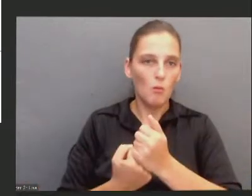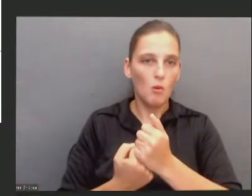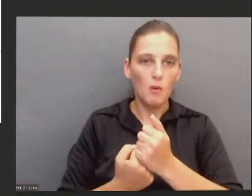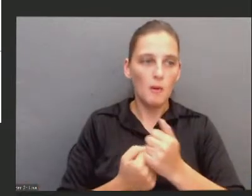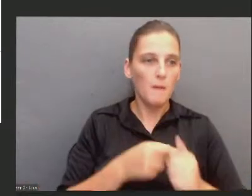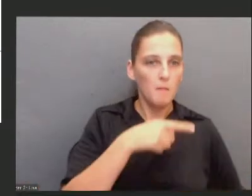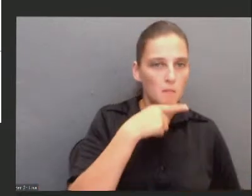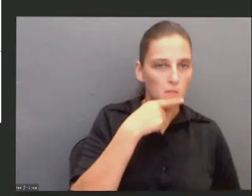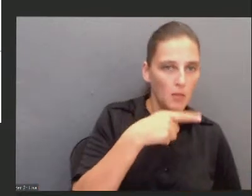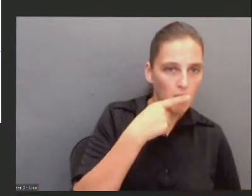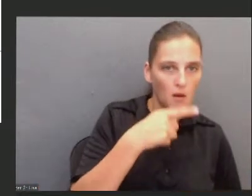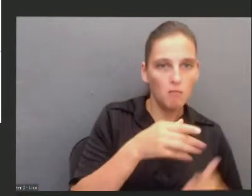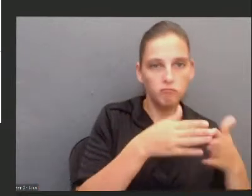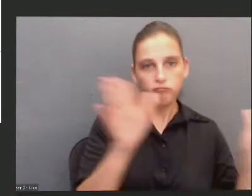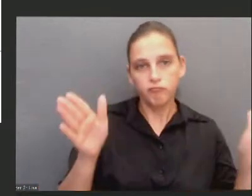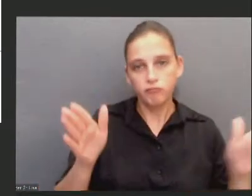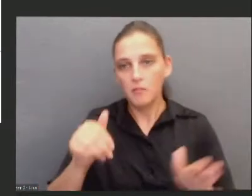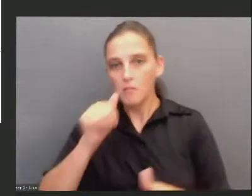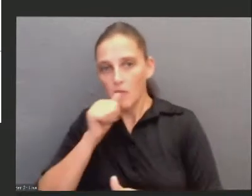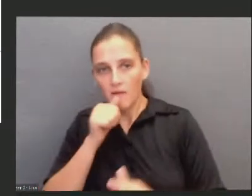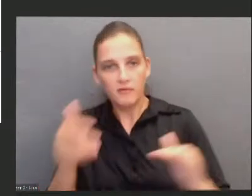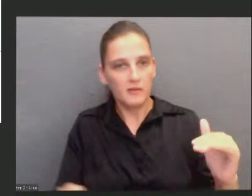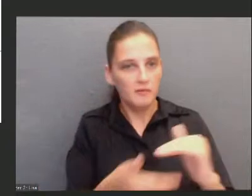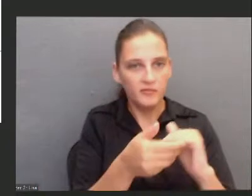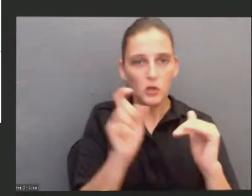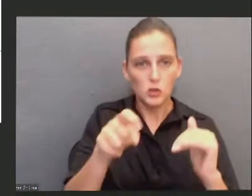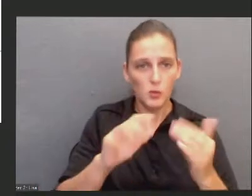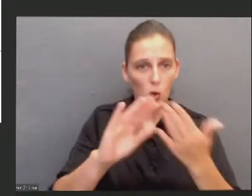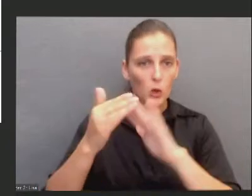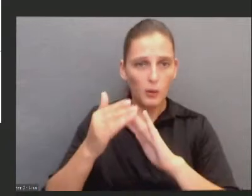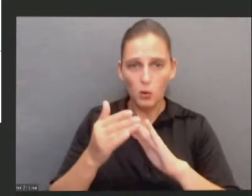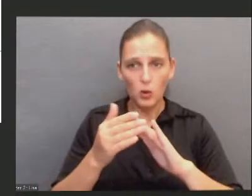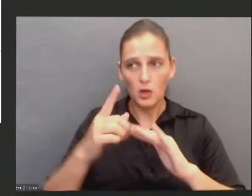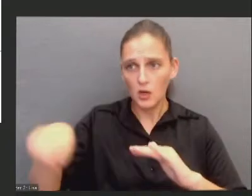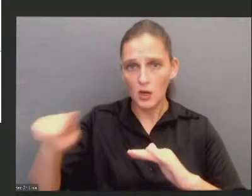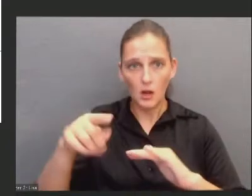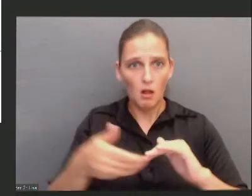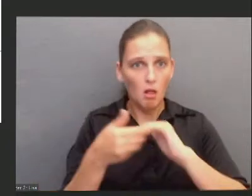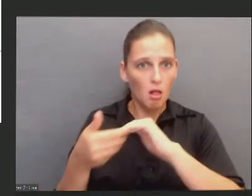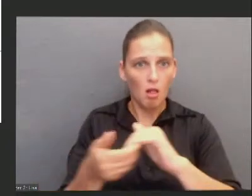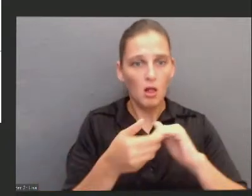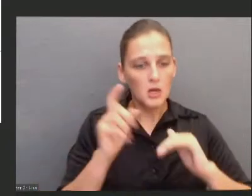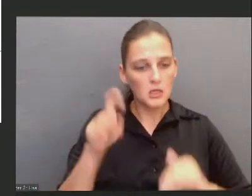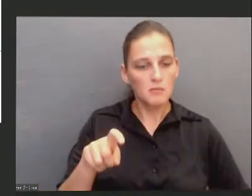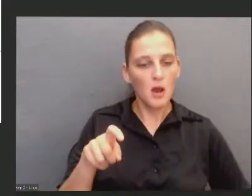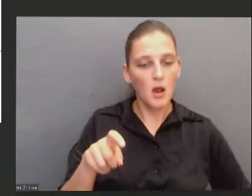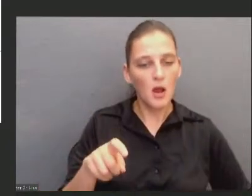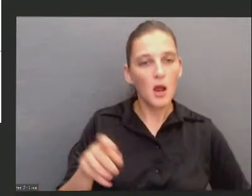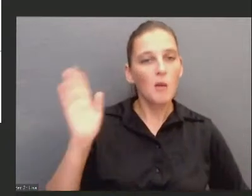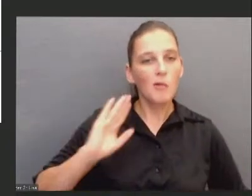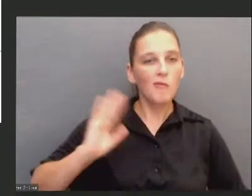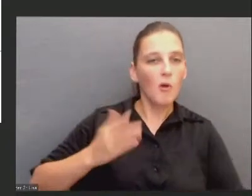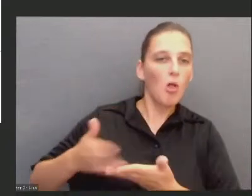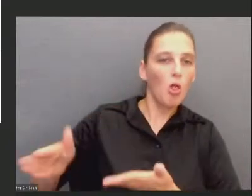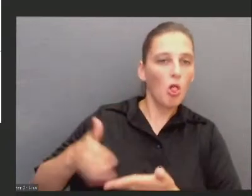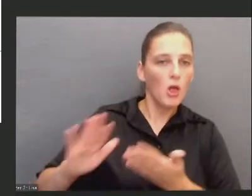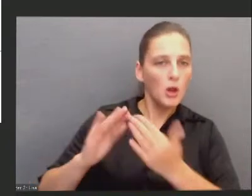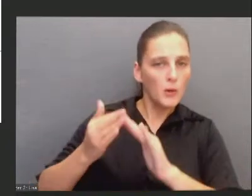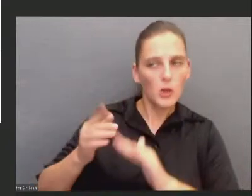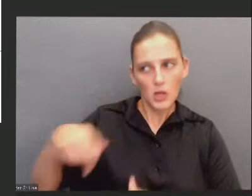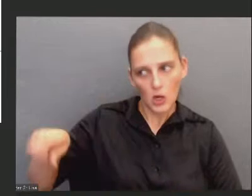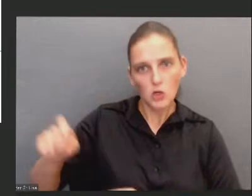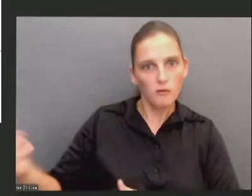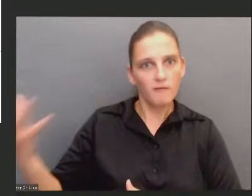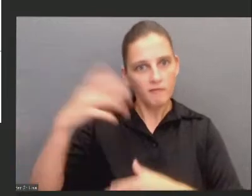community-based participatory research, and over-representation of historically underrepresented groups. And we also really want to highlight